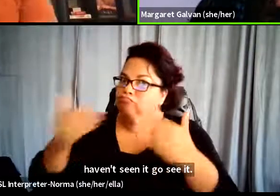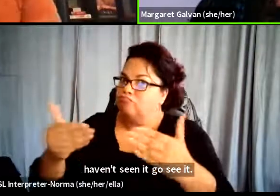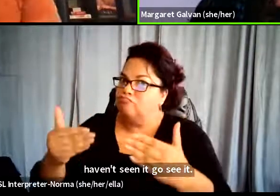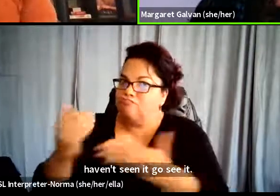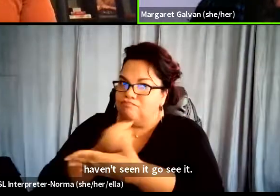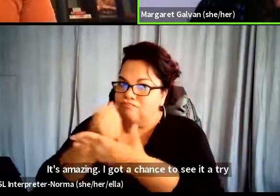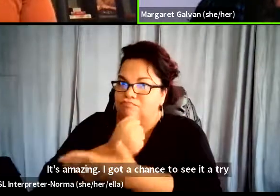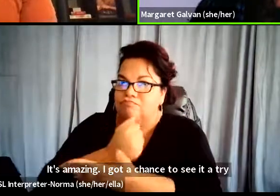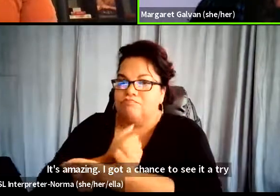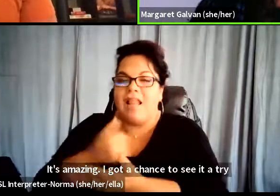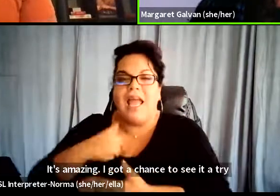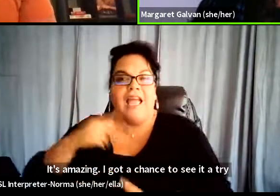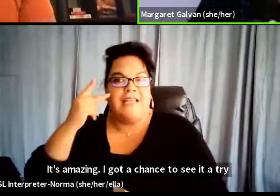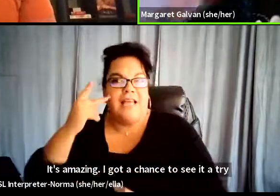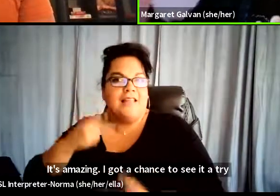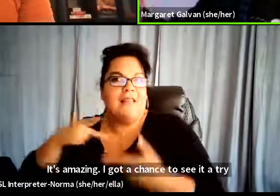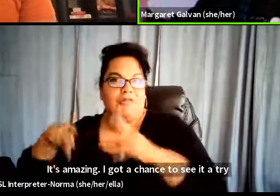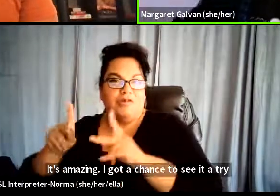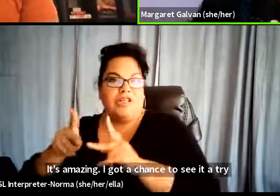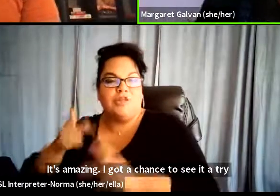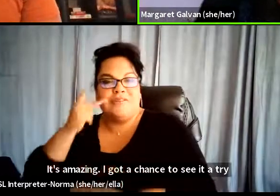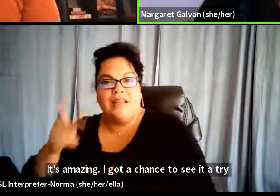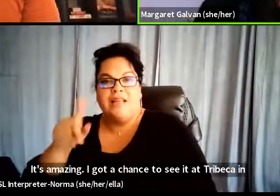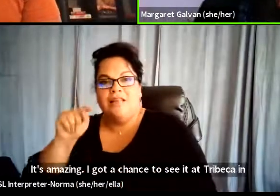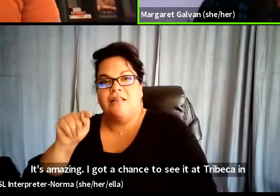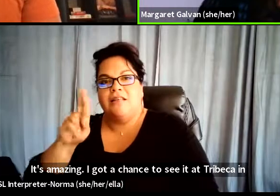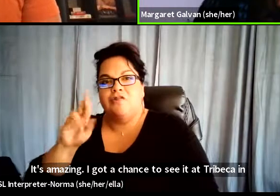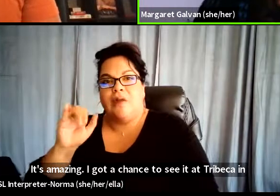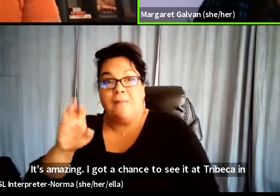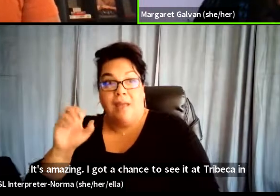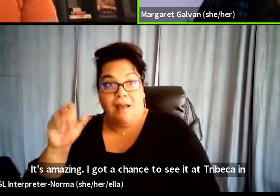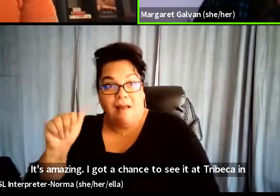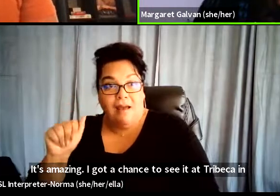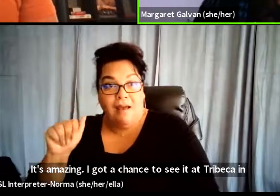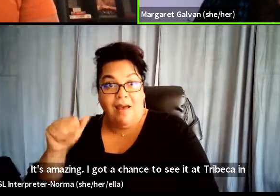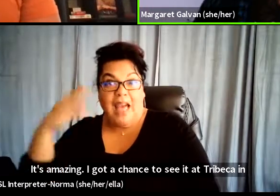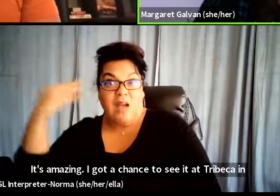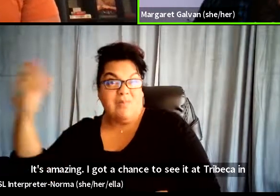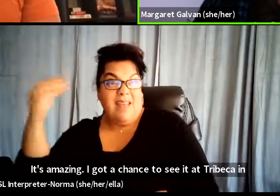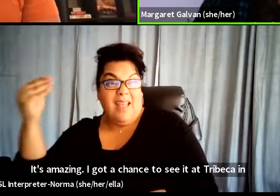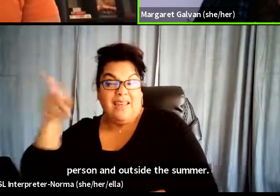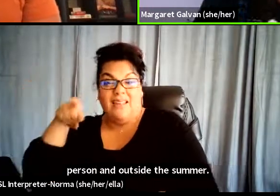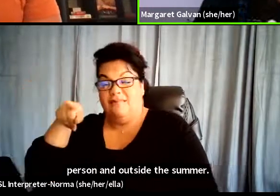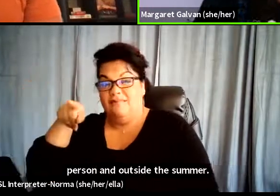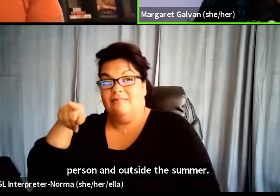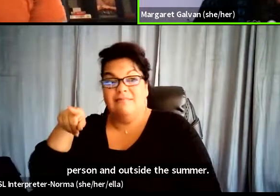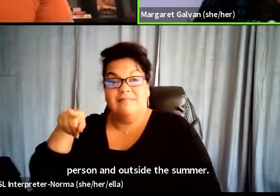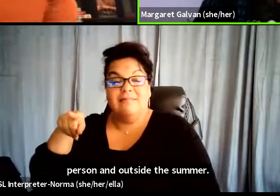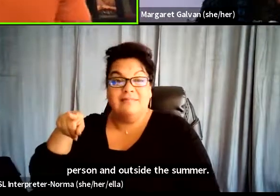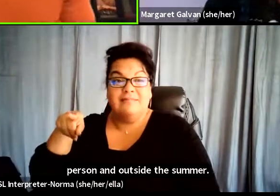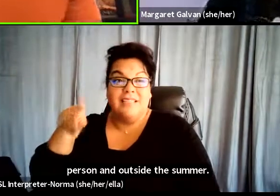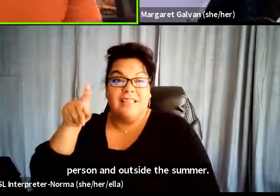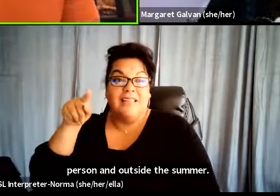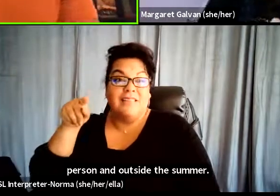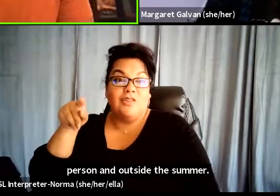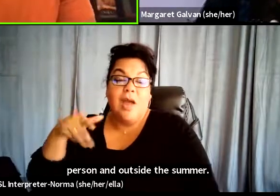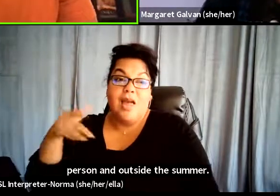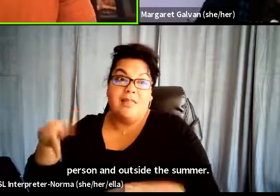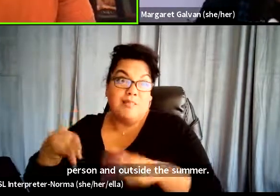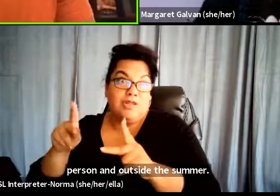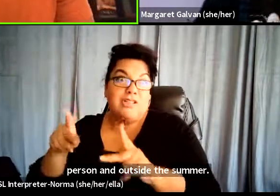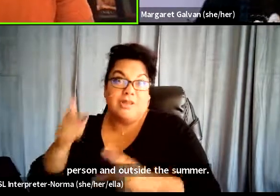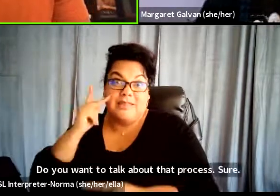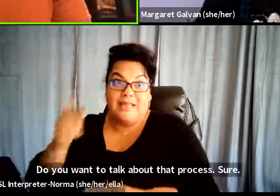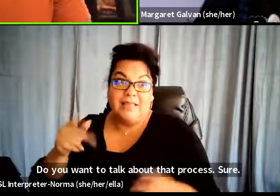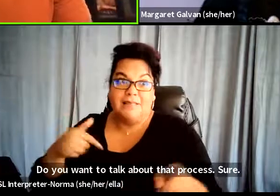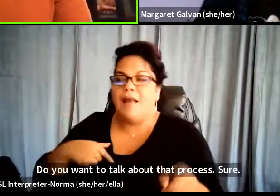to see it at Tribeca in person and, uh, outside this summer. Um, do you want to talk about that? Yeah, sure. I'm so glad you